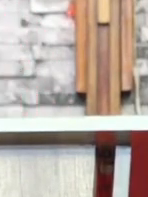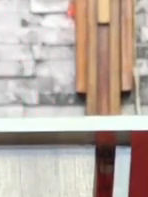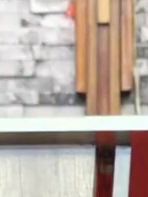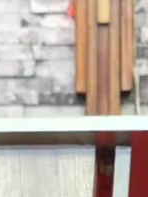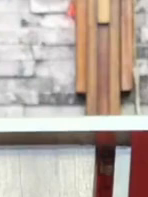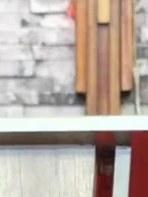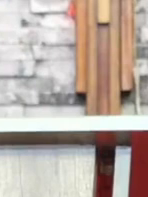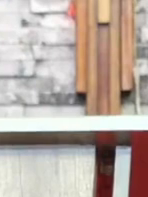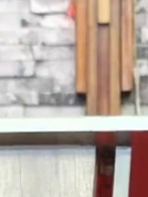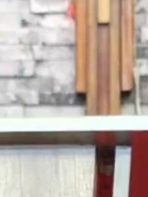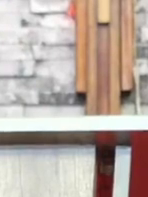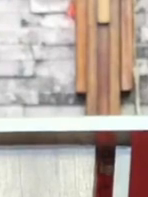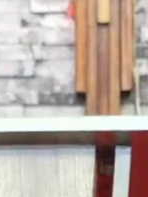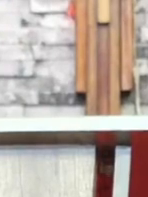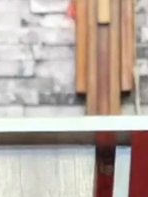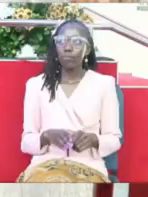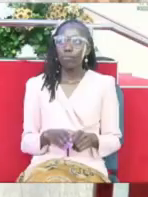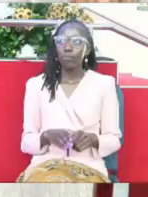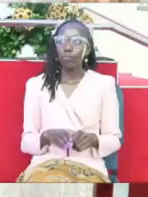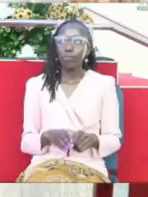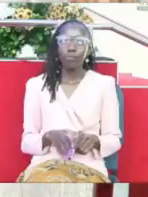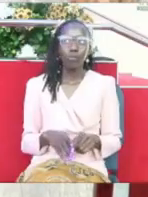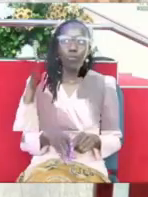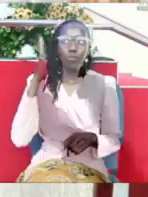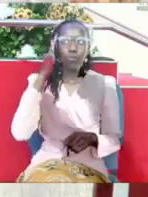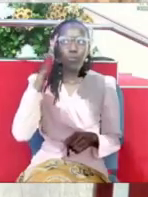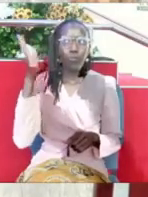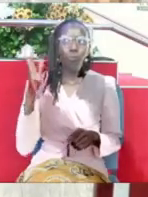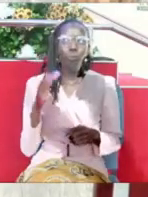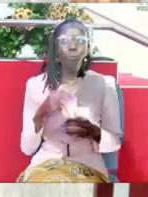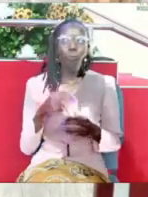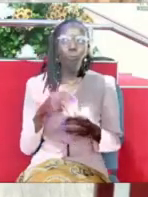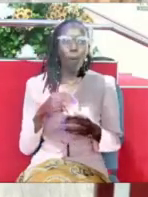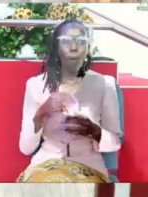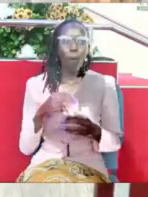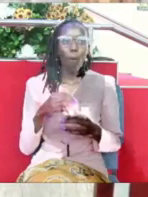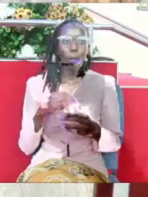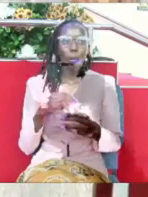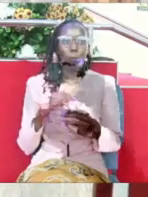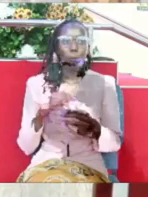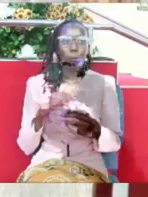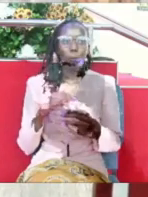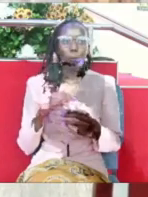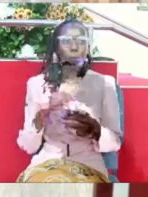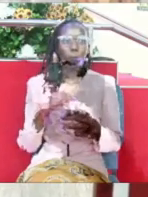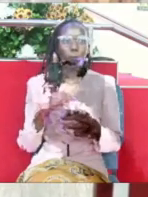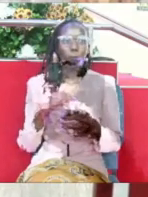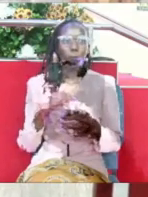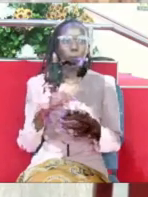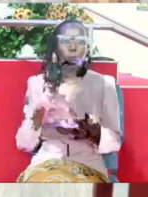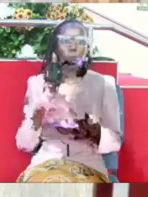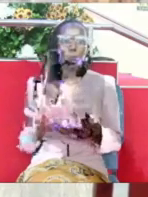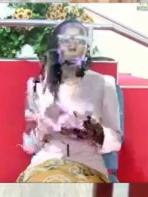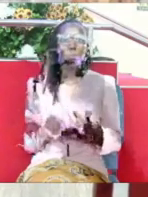kumhusu mtu. It's a knowledge that is beyond reading about. Ni kumjua tu zaidi ya kusoma kumhusu mtu. Just like most of us